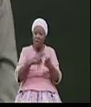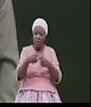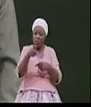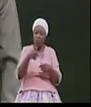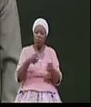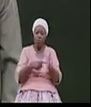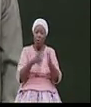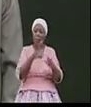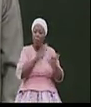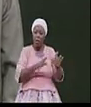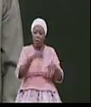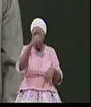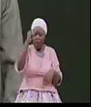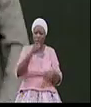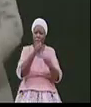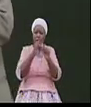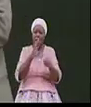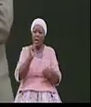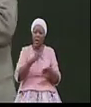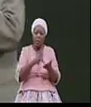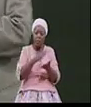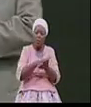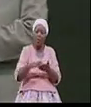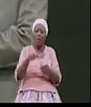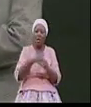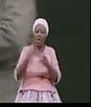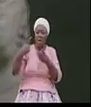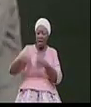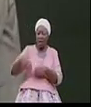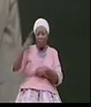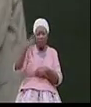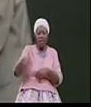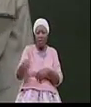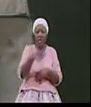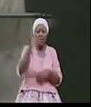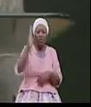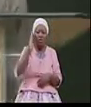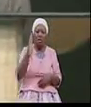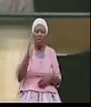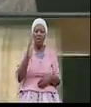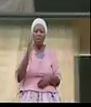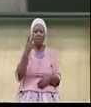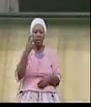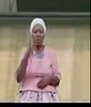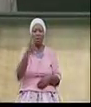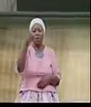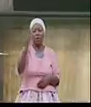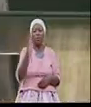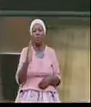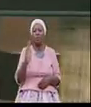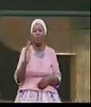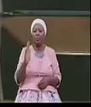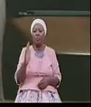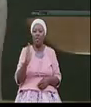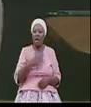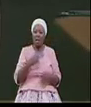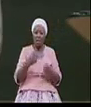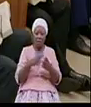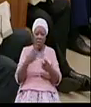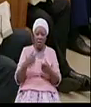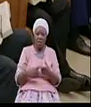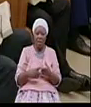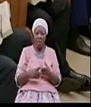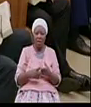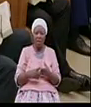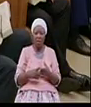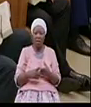blessed are the pure in heart, for they shall see God. And then, what if